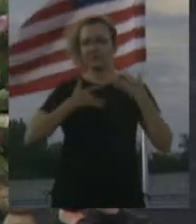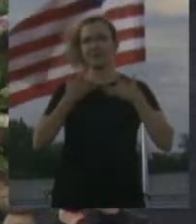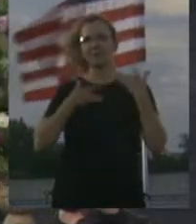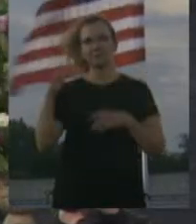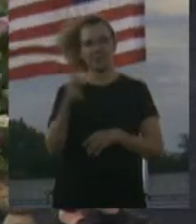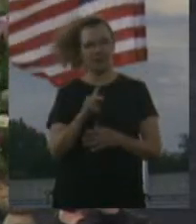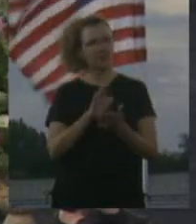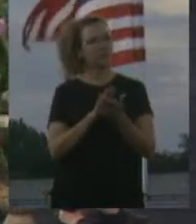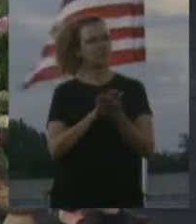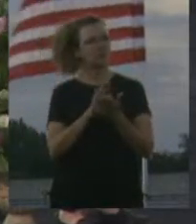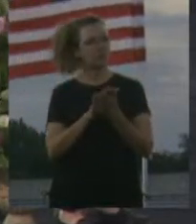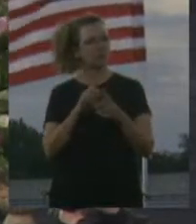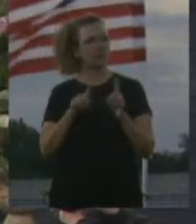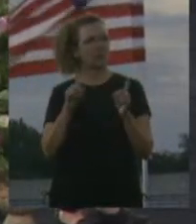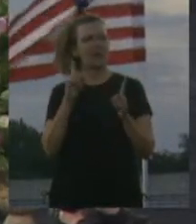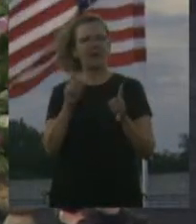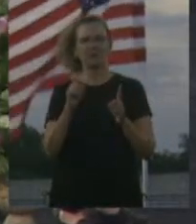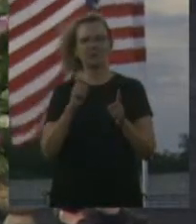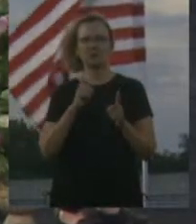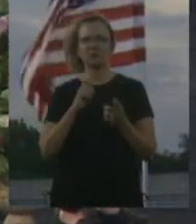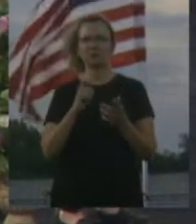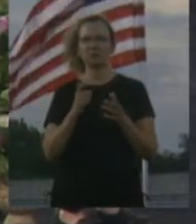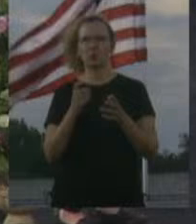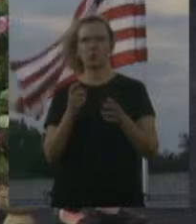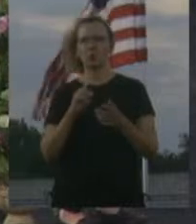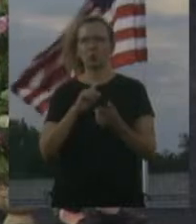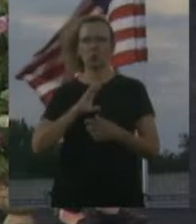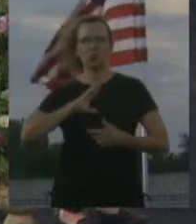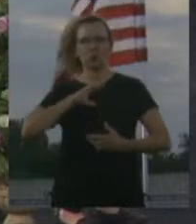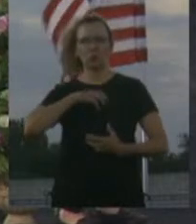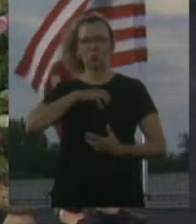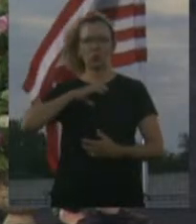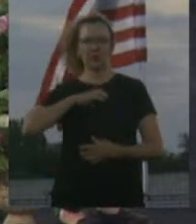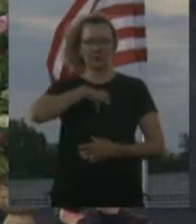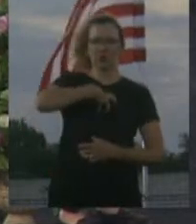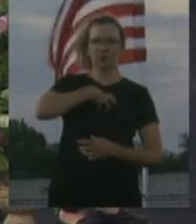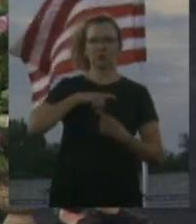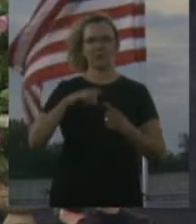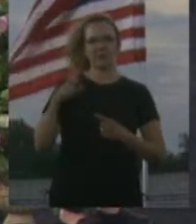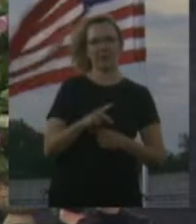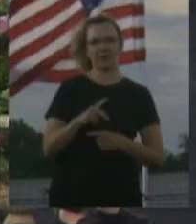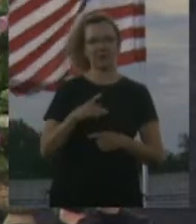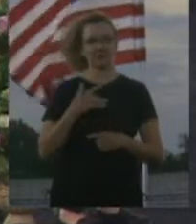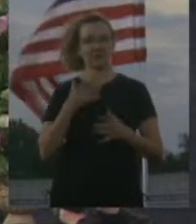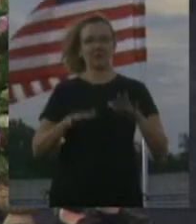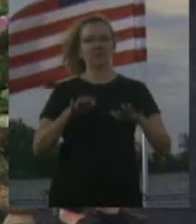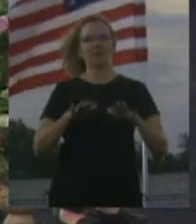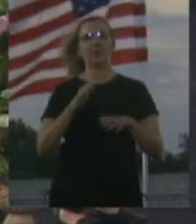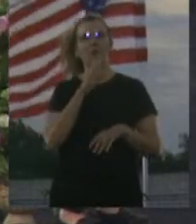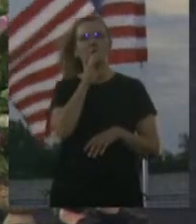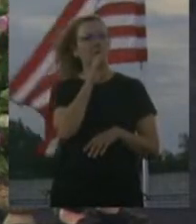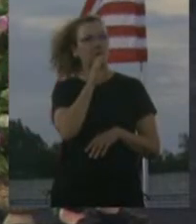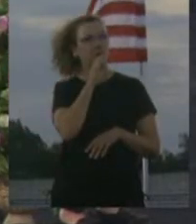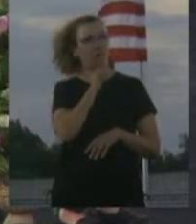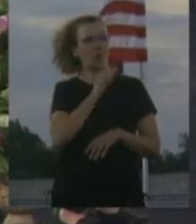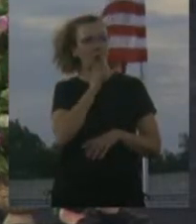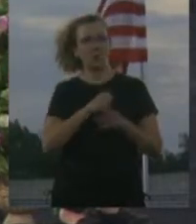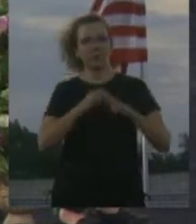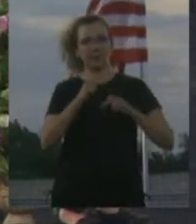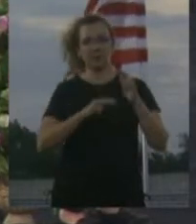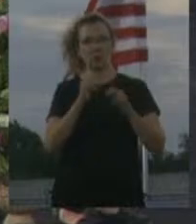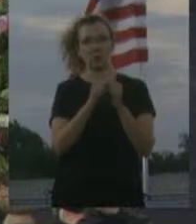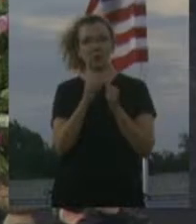school, we had to readjust to being back. It felt like we were freshmen all over again. The old building with its outdated